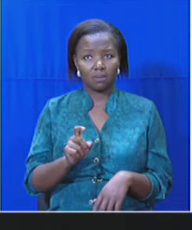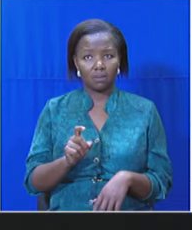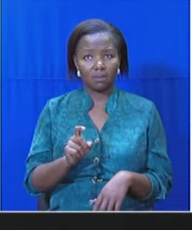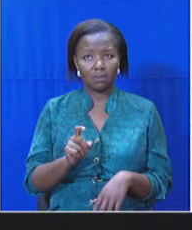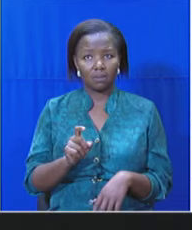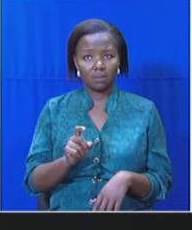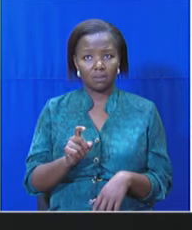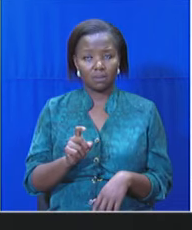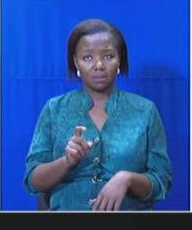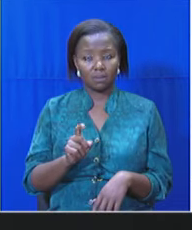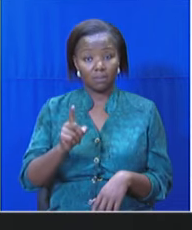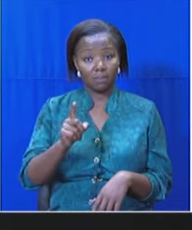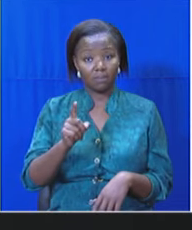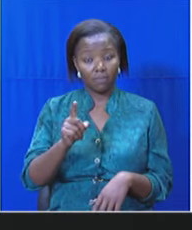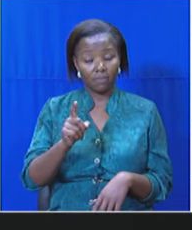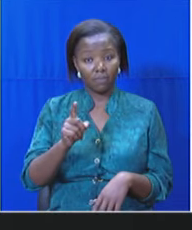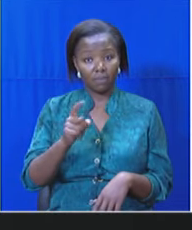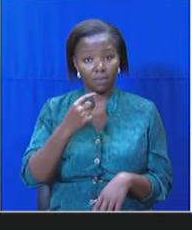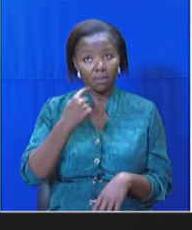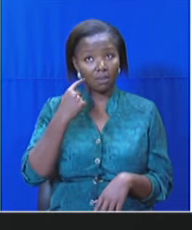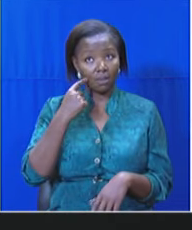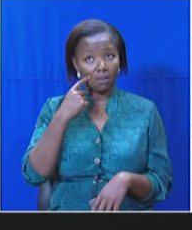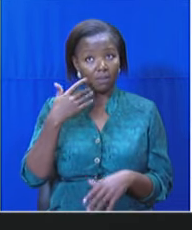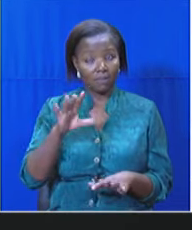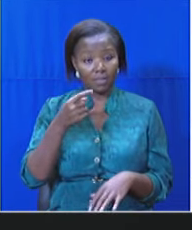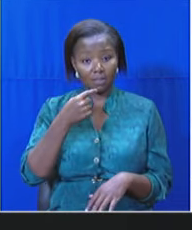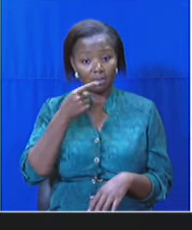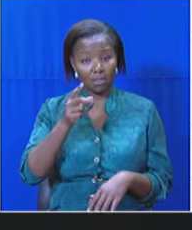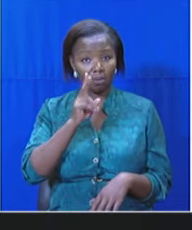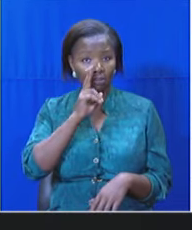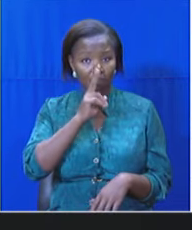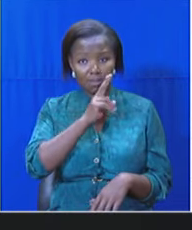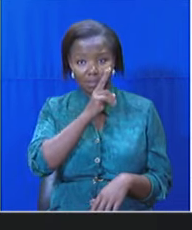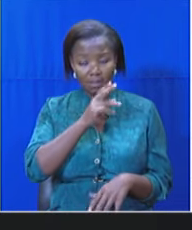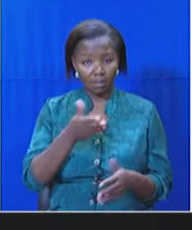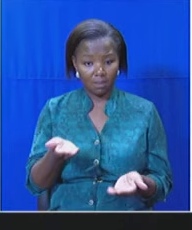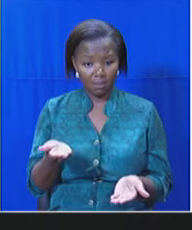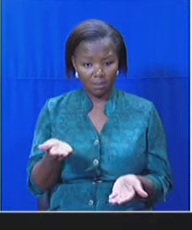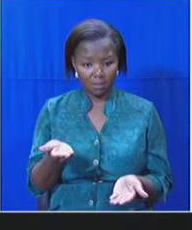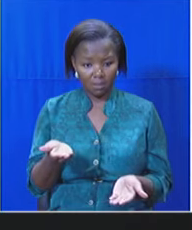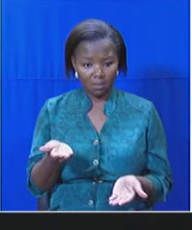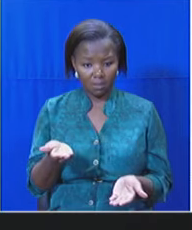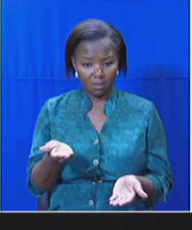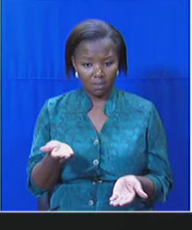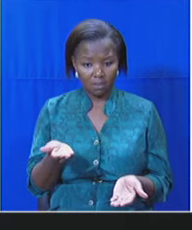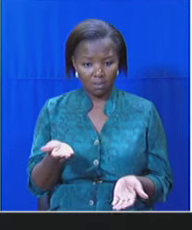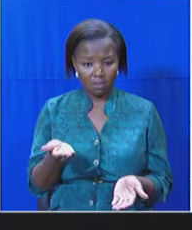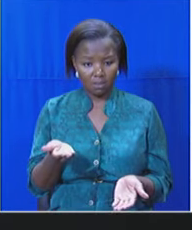Did any honorable member say Wapota? She did. There she